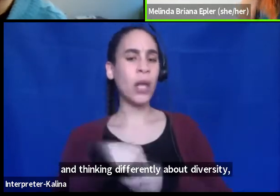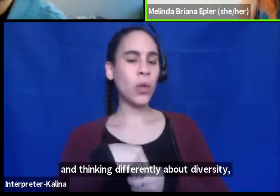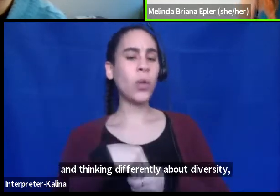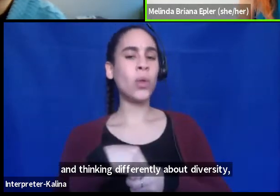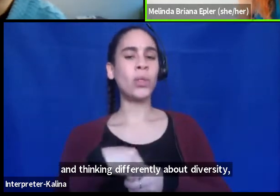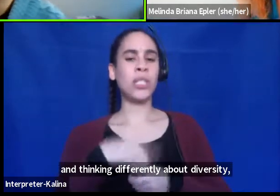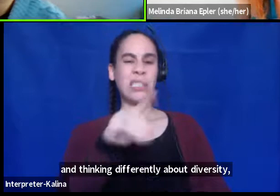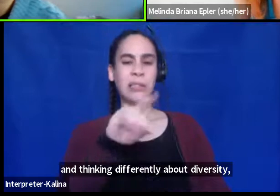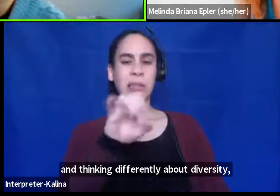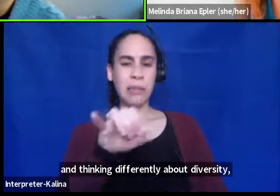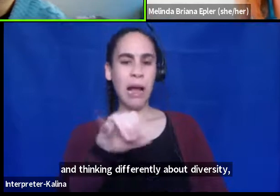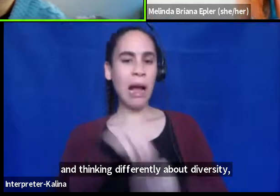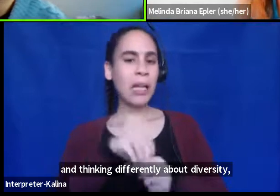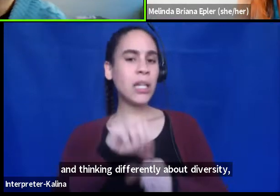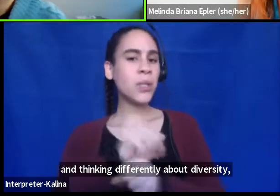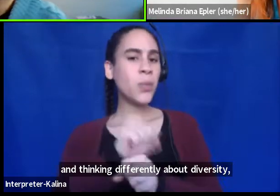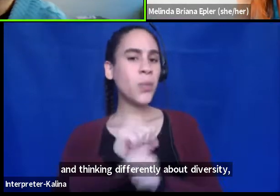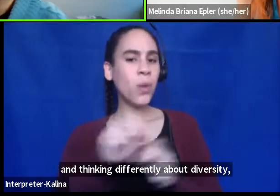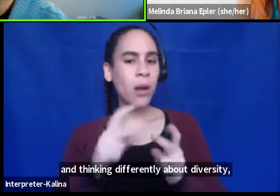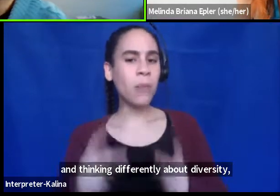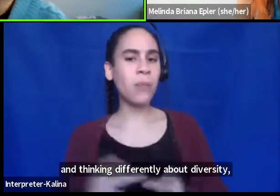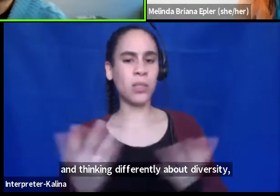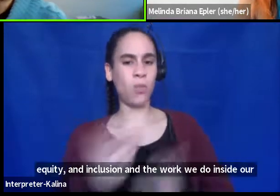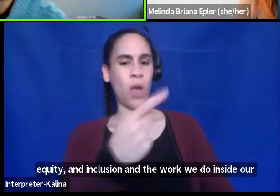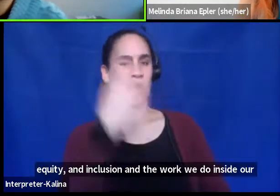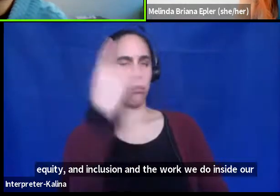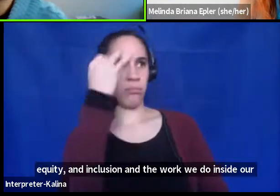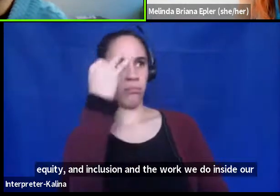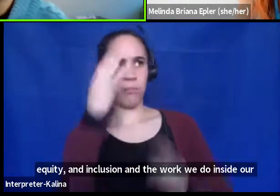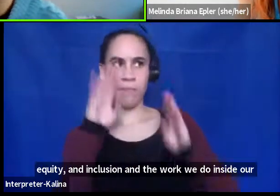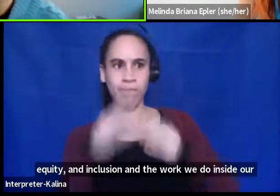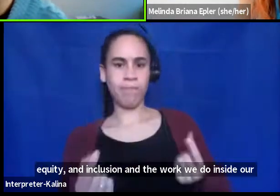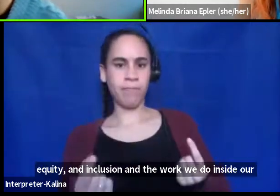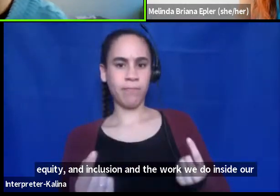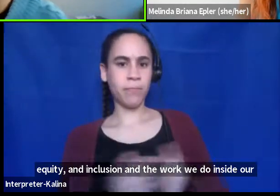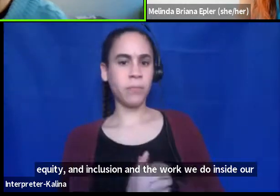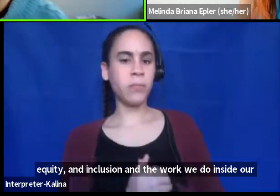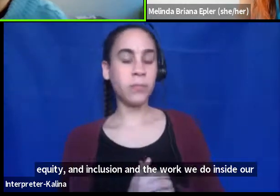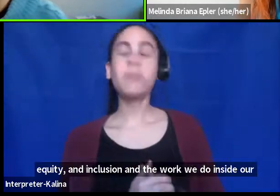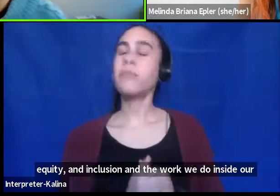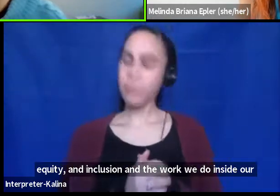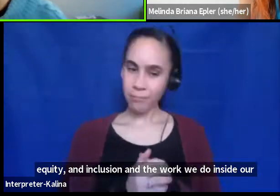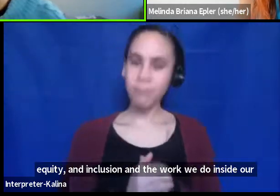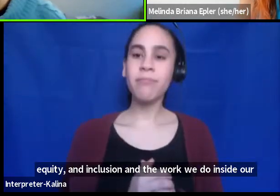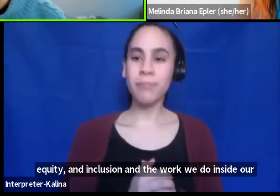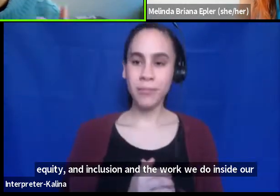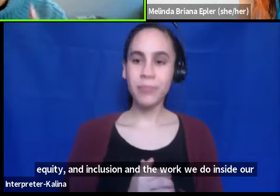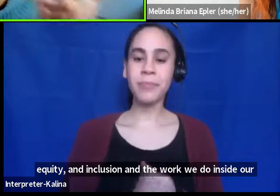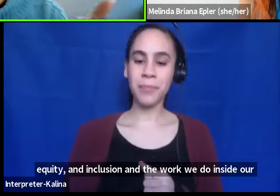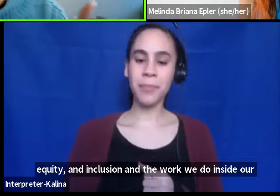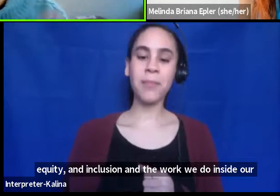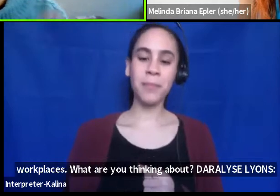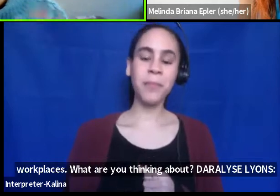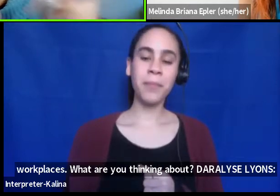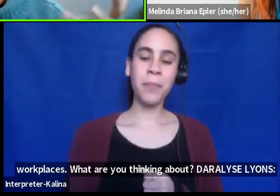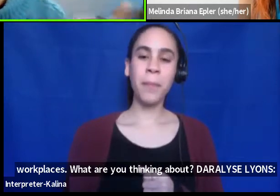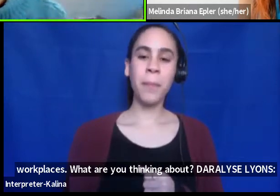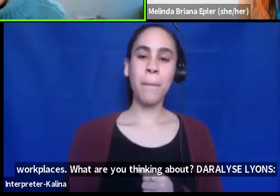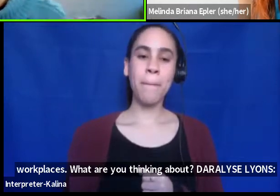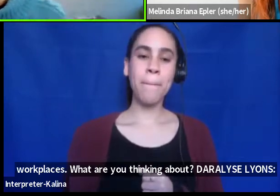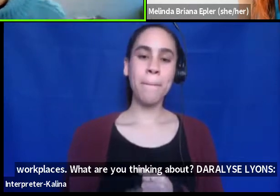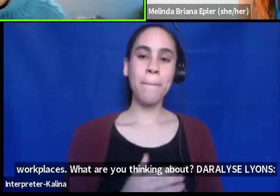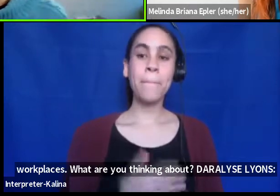workplaces. What are you thinking about? Yeah, absolutely. So my project,